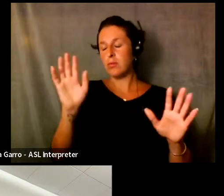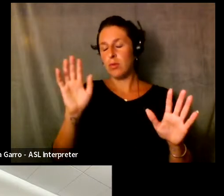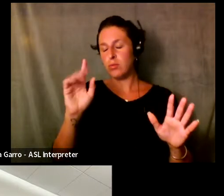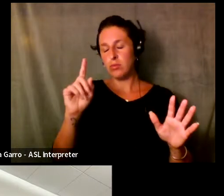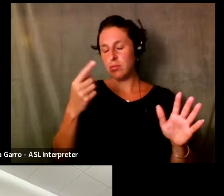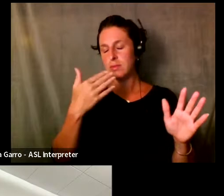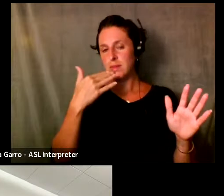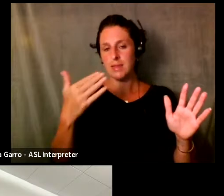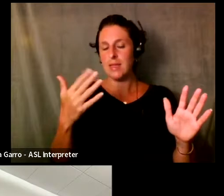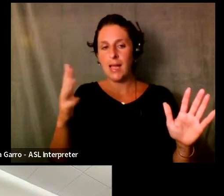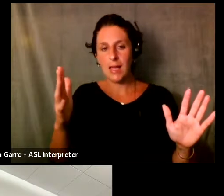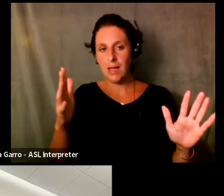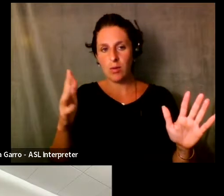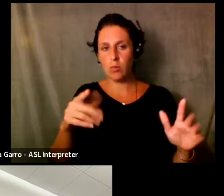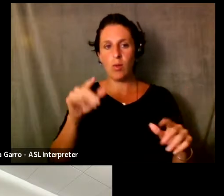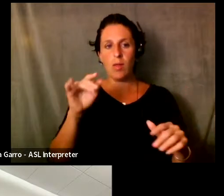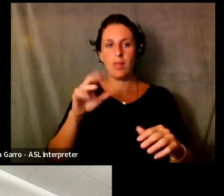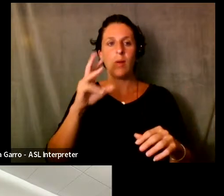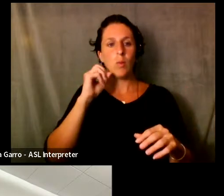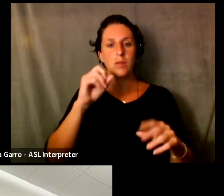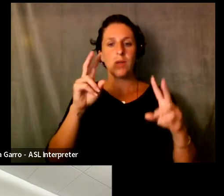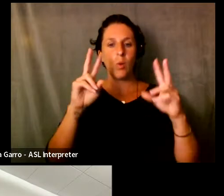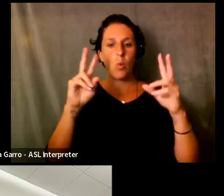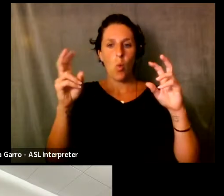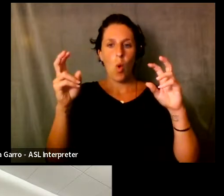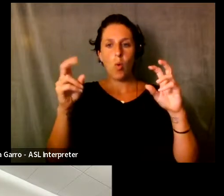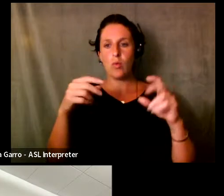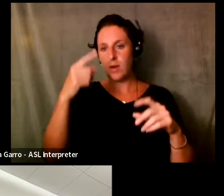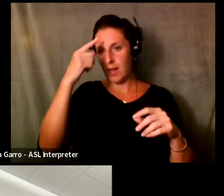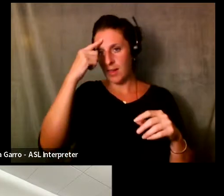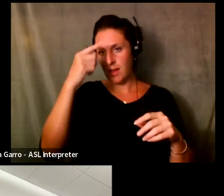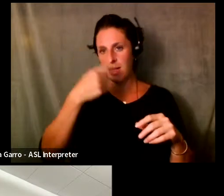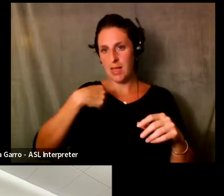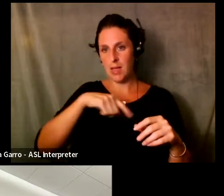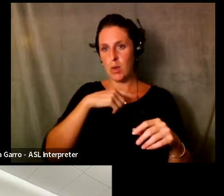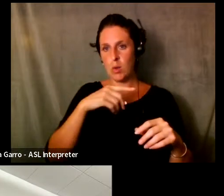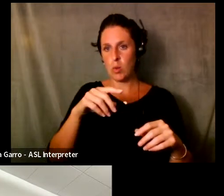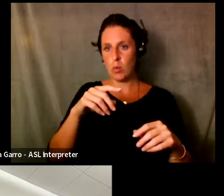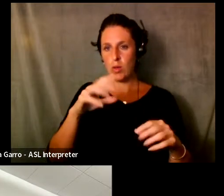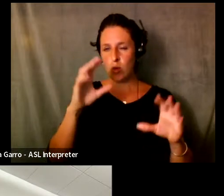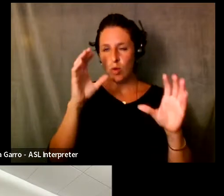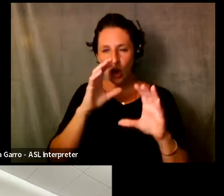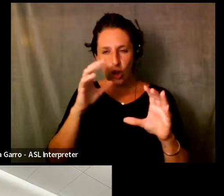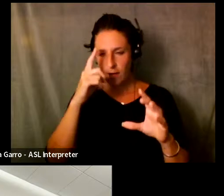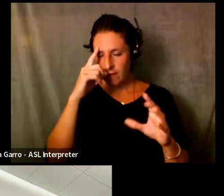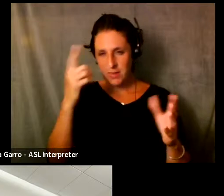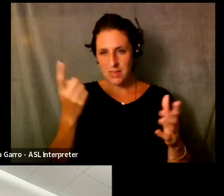And that there was a quote that I think we were looking for something because